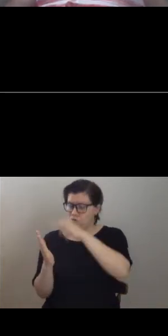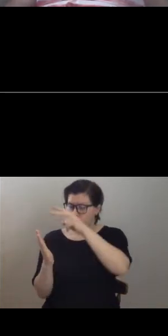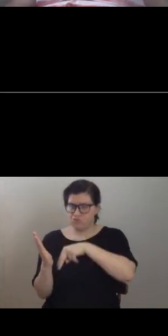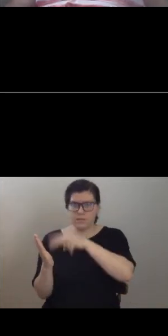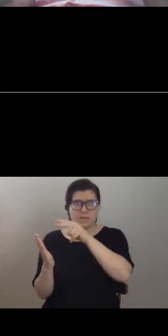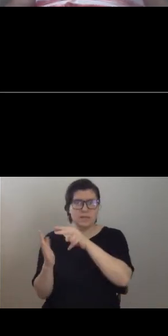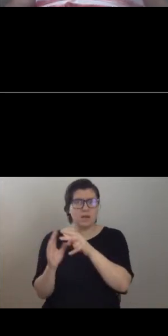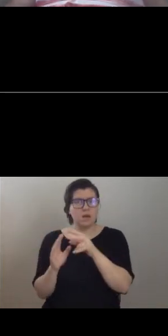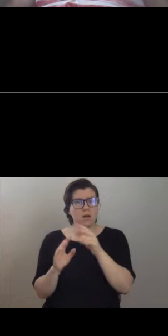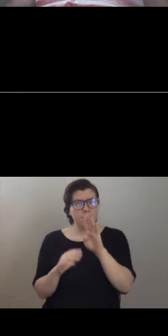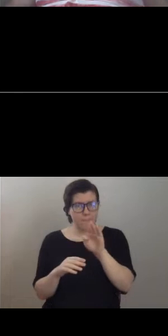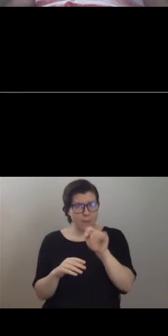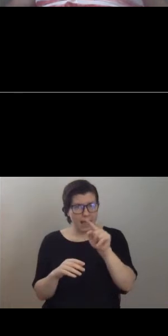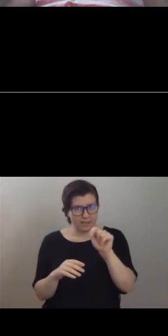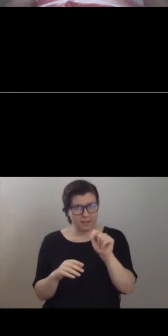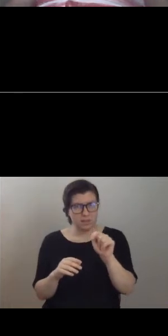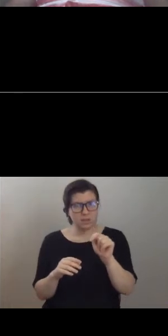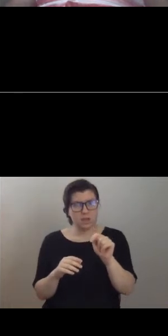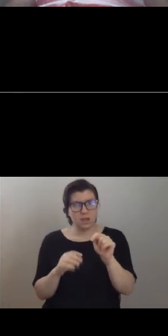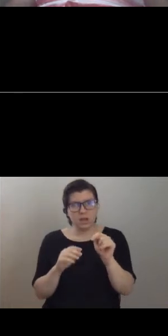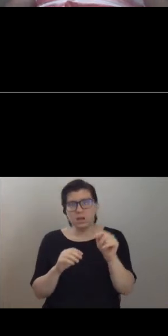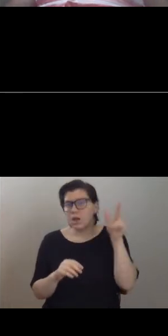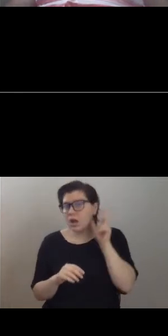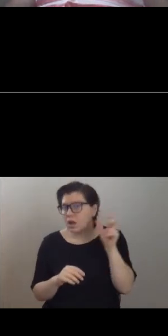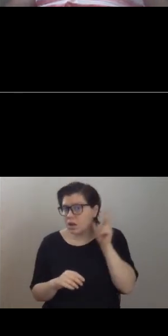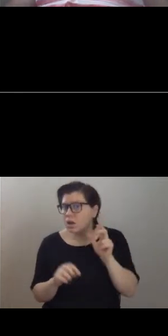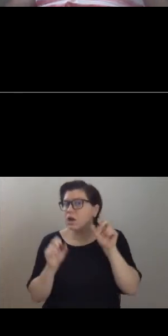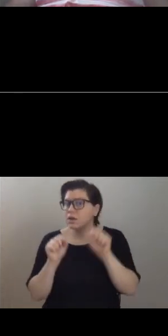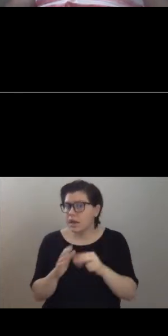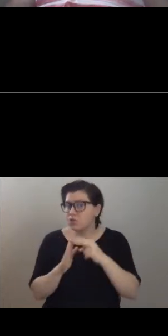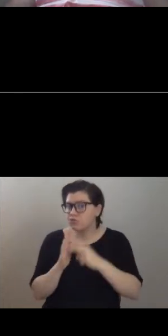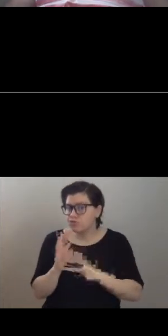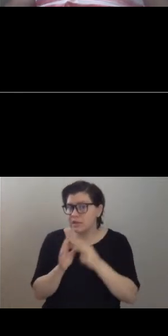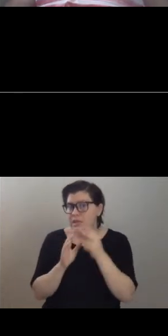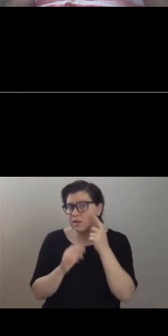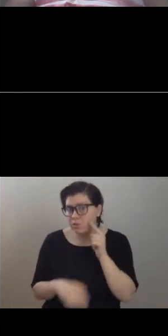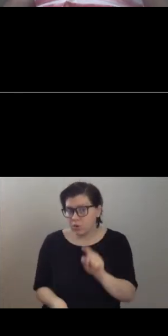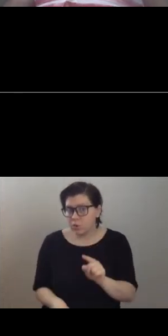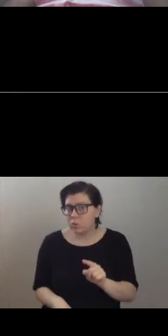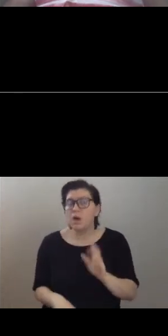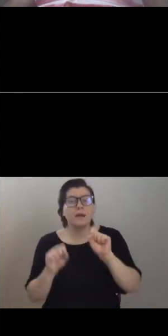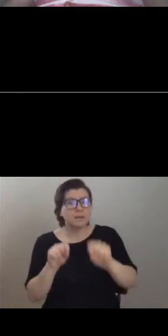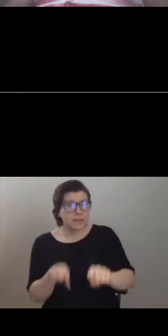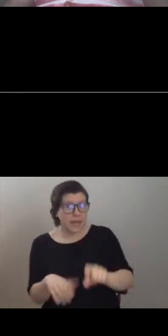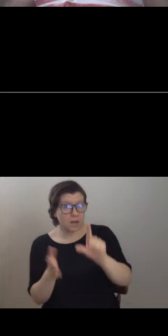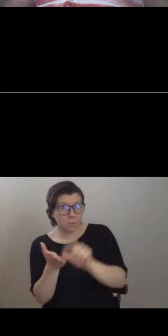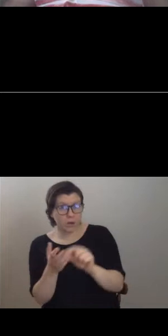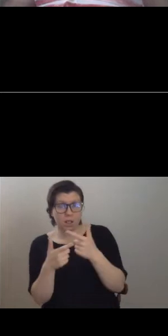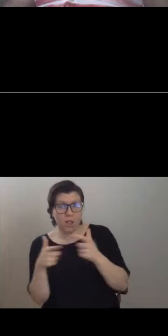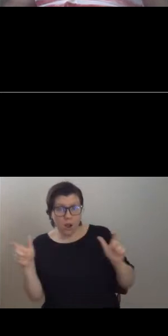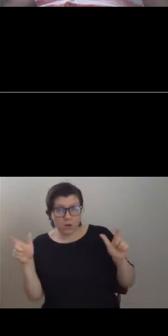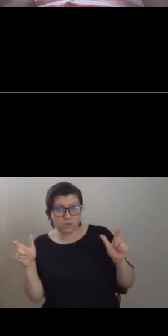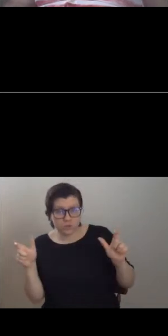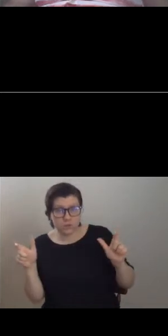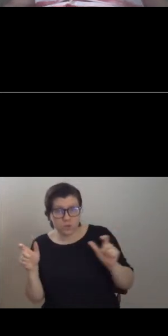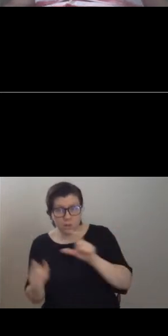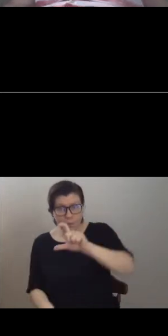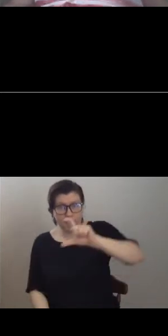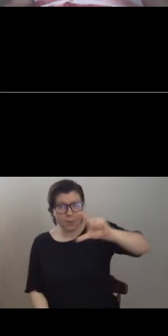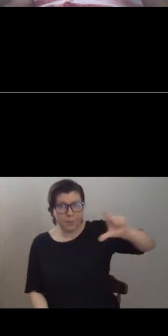people if needed. It's also able to have large print if that's what a person